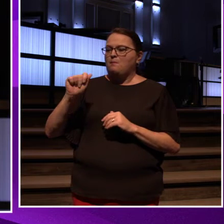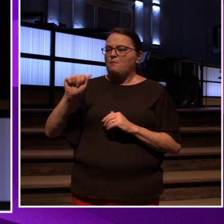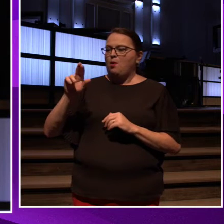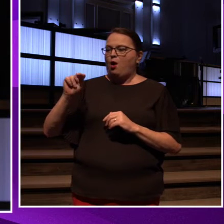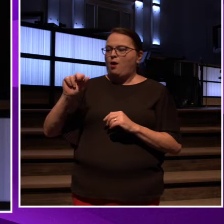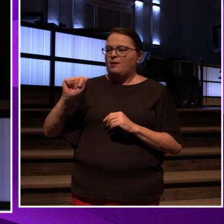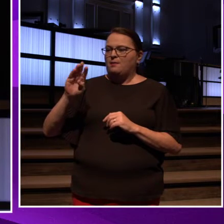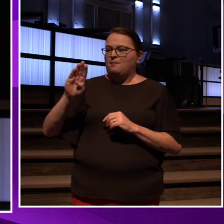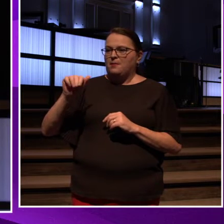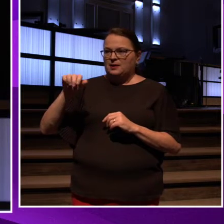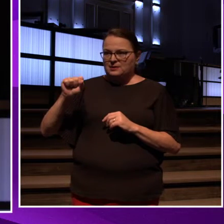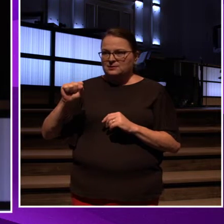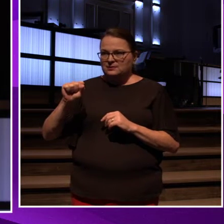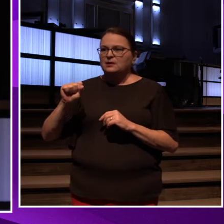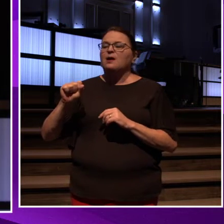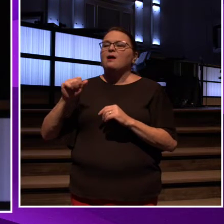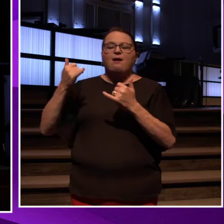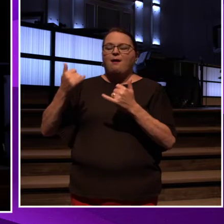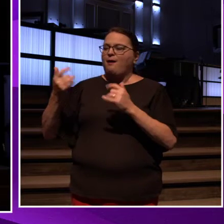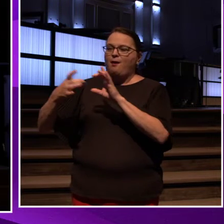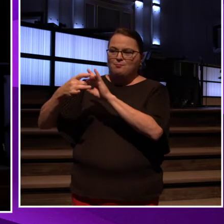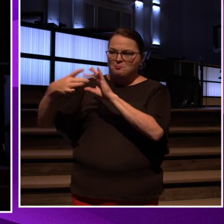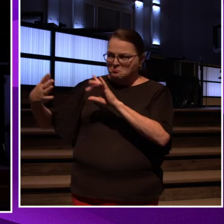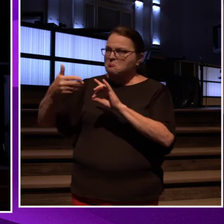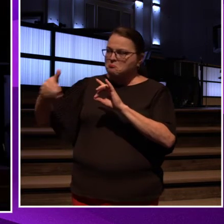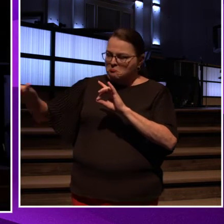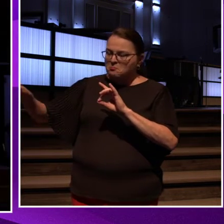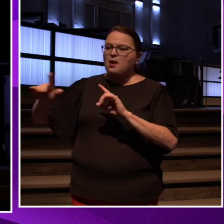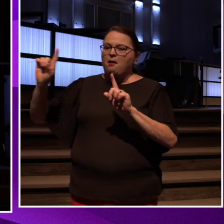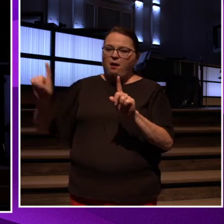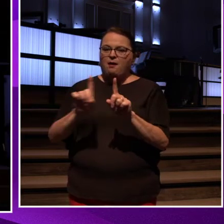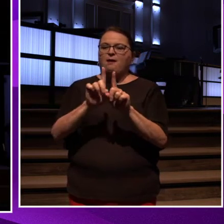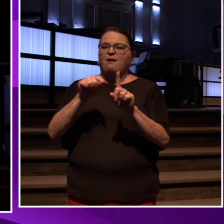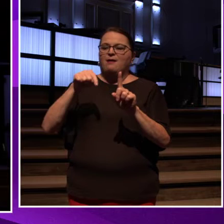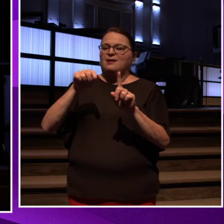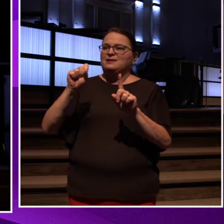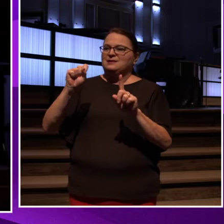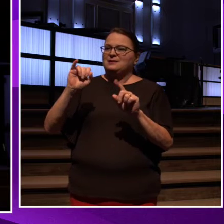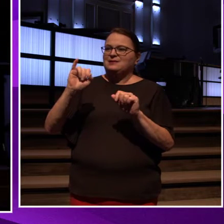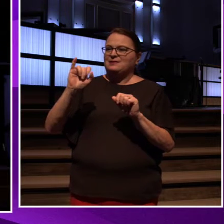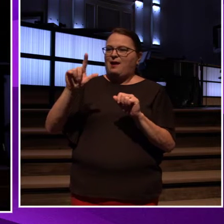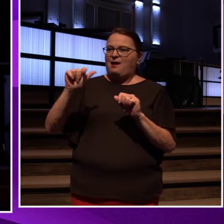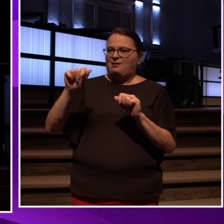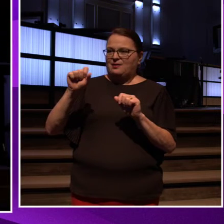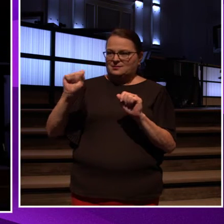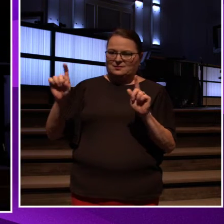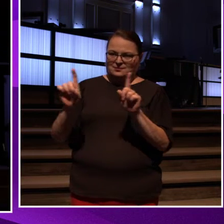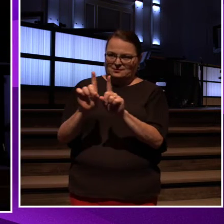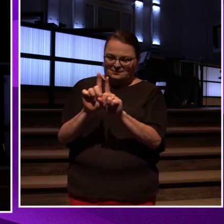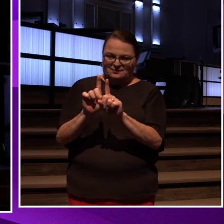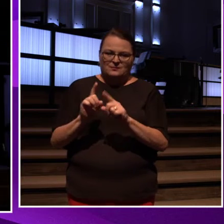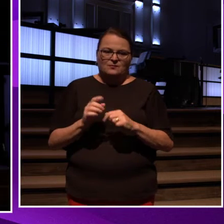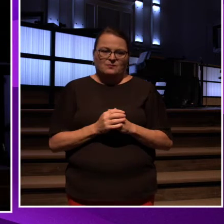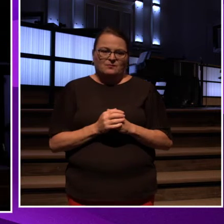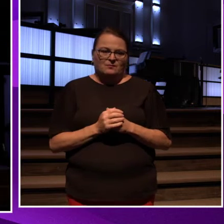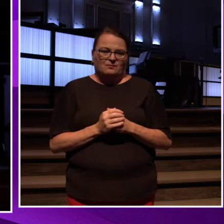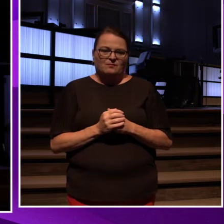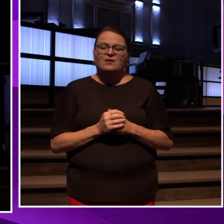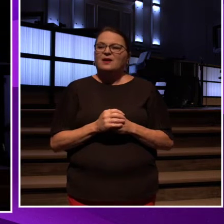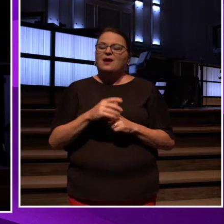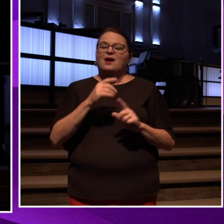taken Silas on as a partner. Him and Barnabas had a little disagreement over a young man named